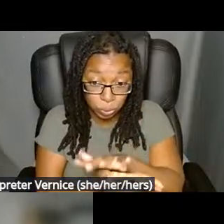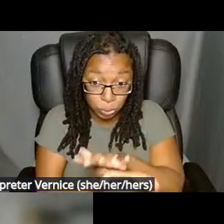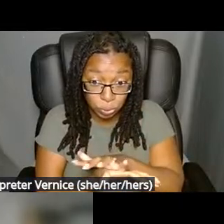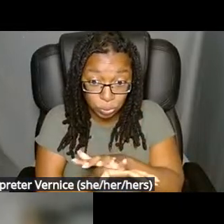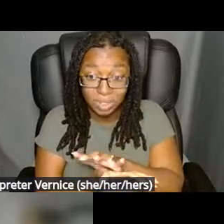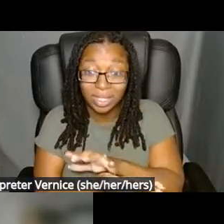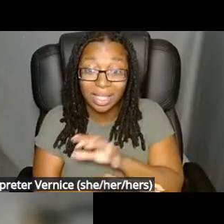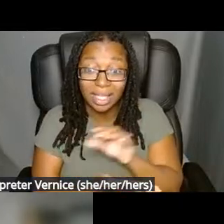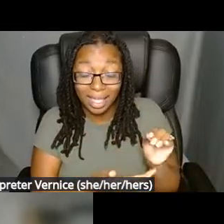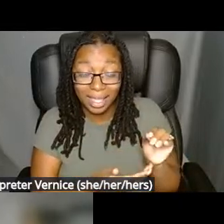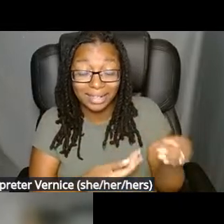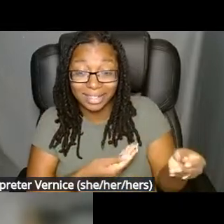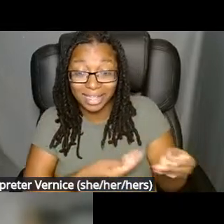Europe. Um,